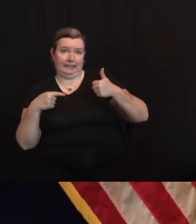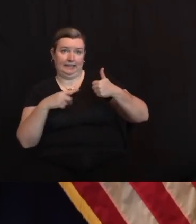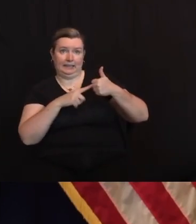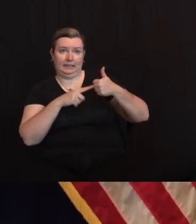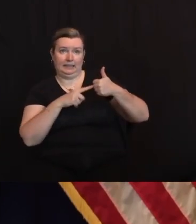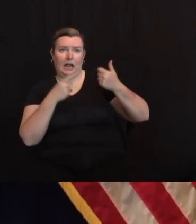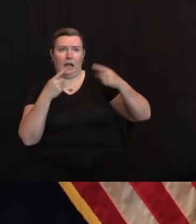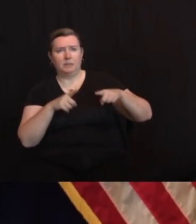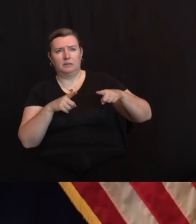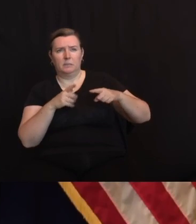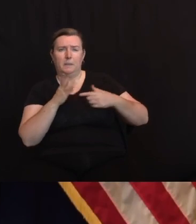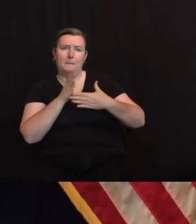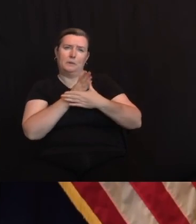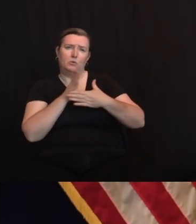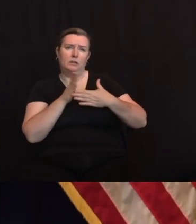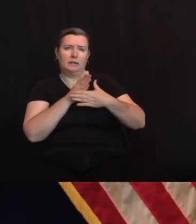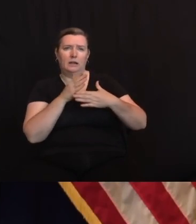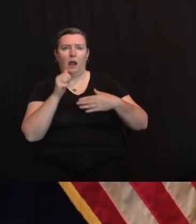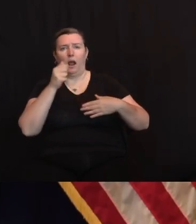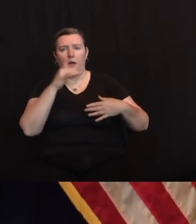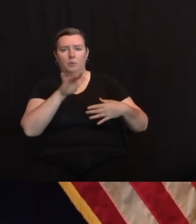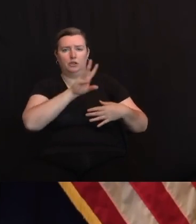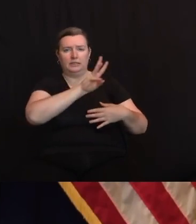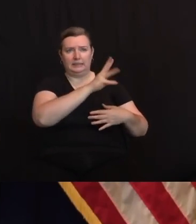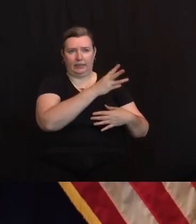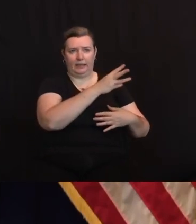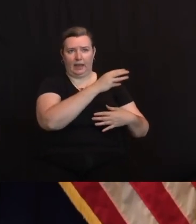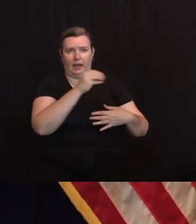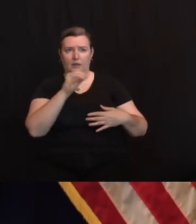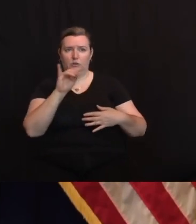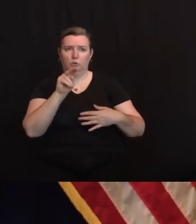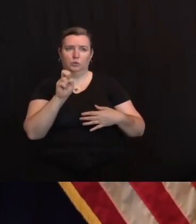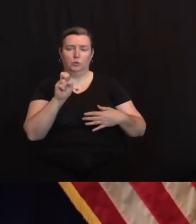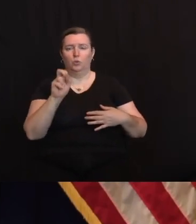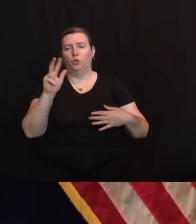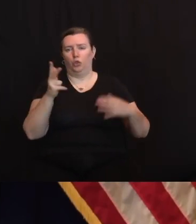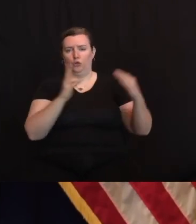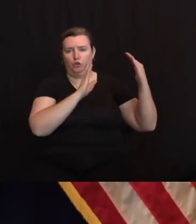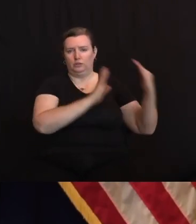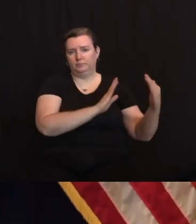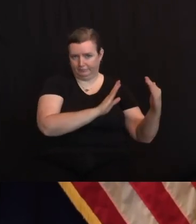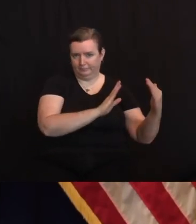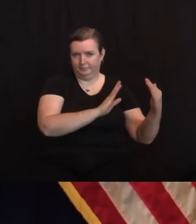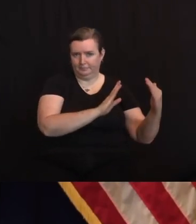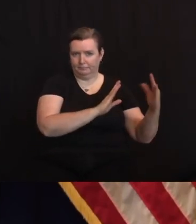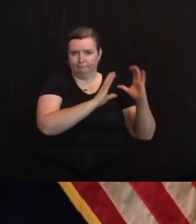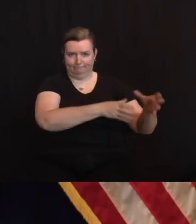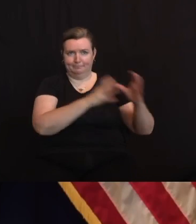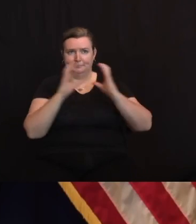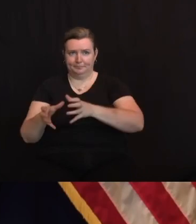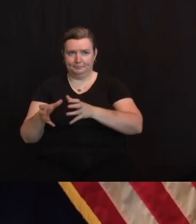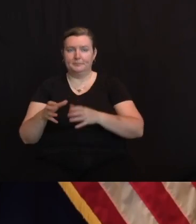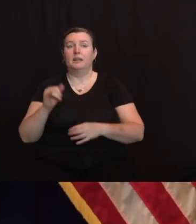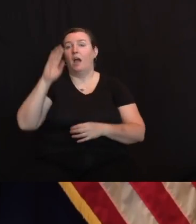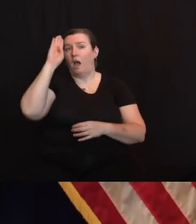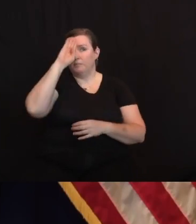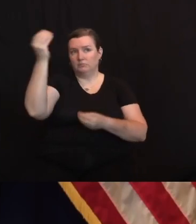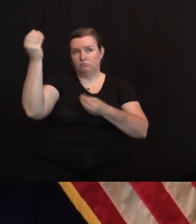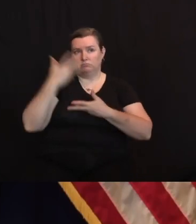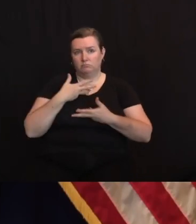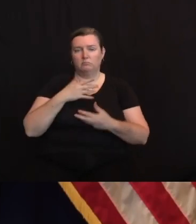between the dates of April 16th and June 3rd. Hospitals reported 8